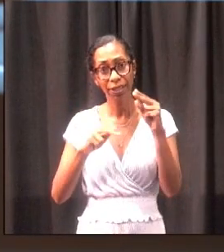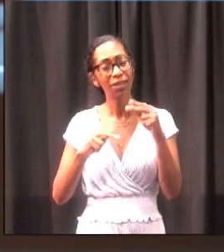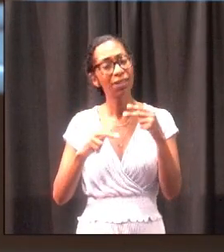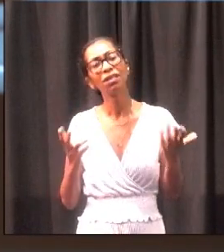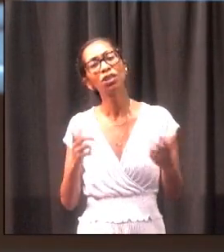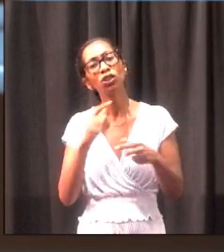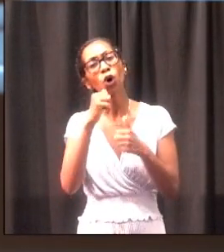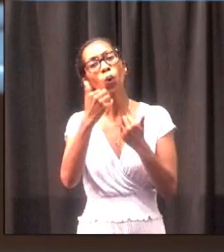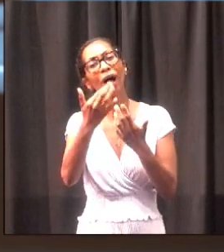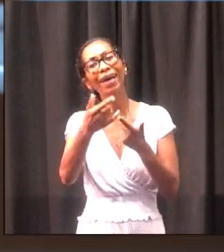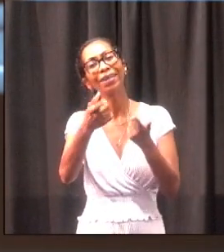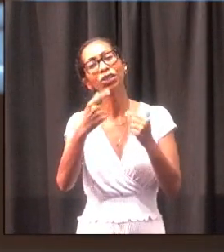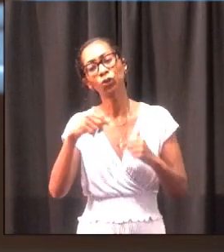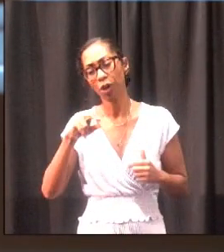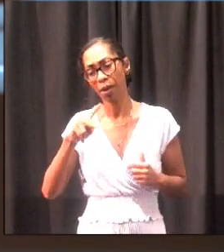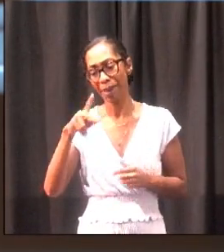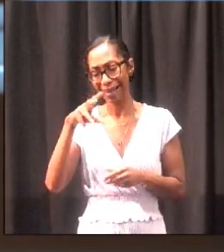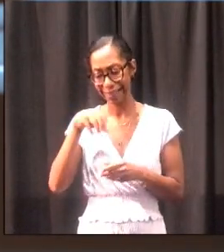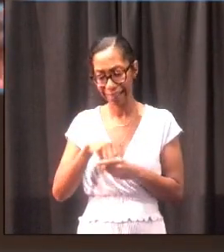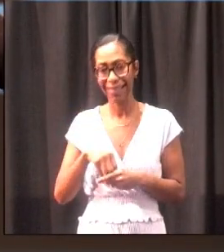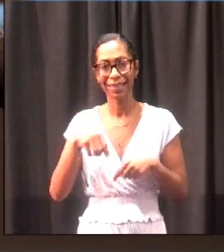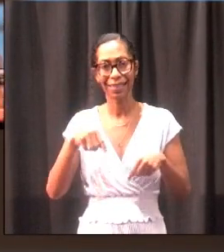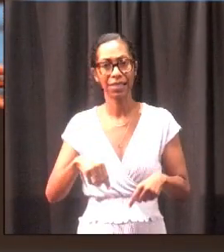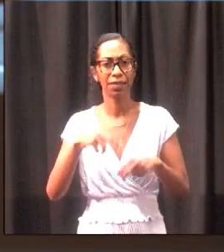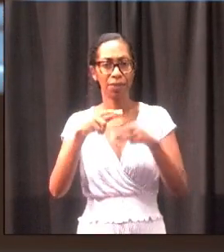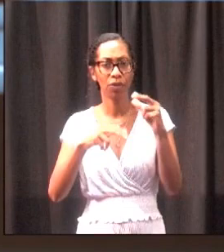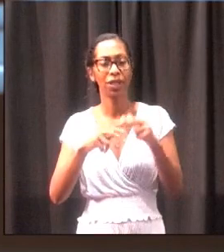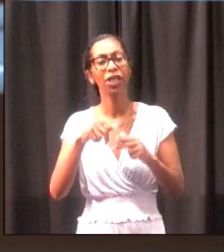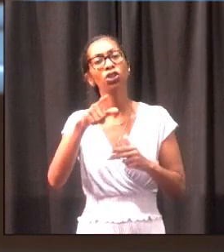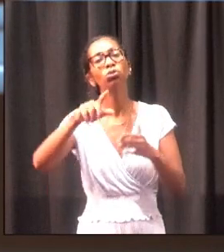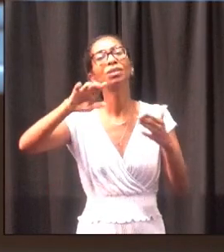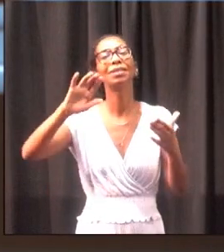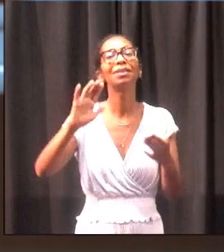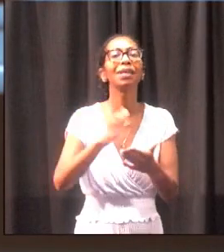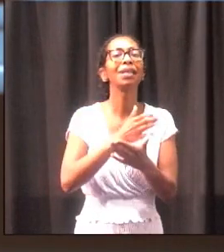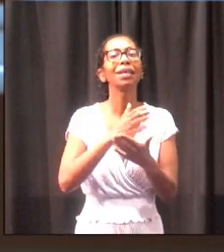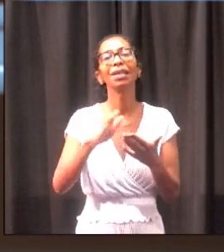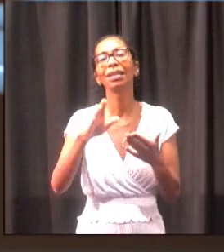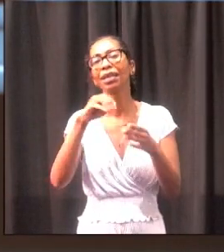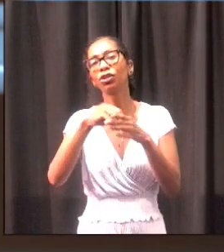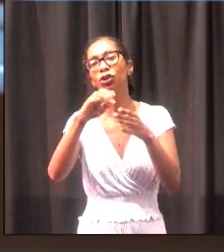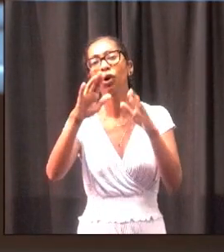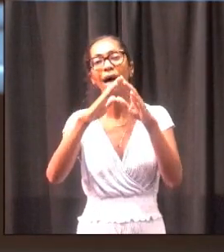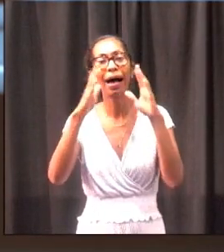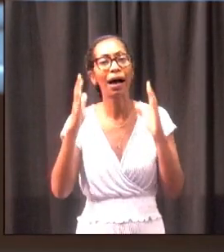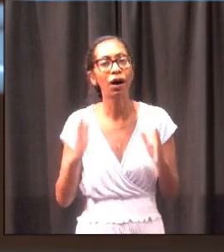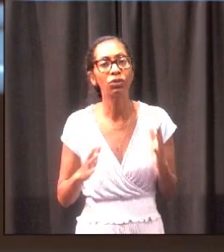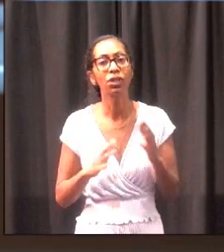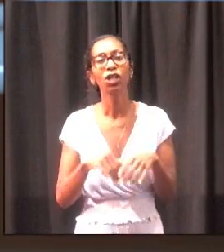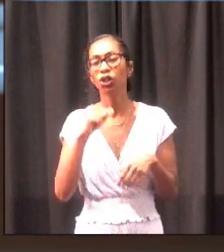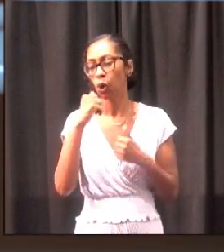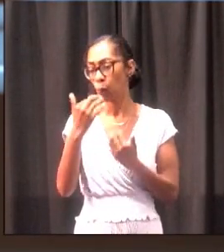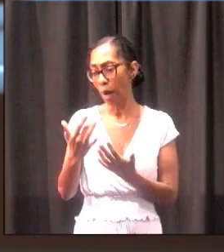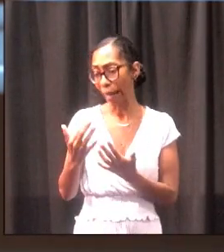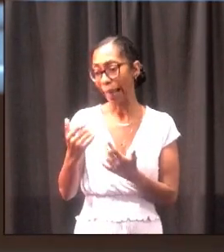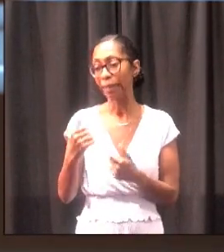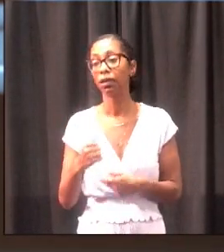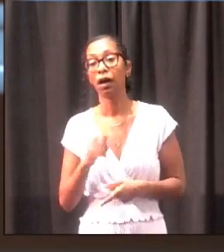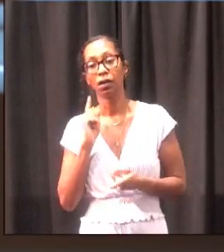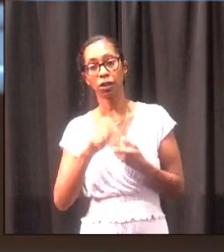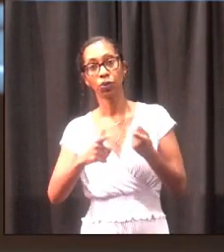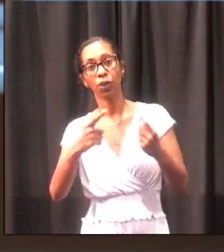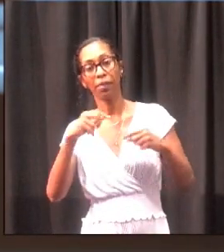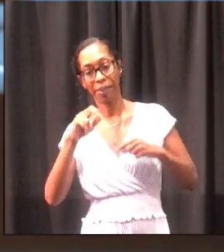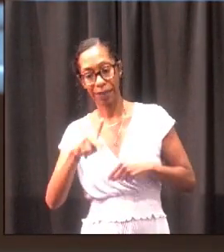the building and sing in the heavenly language. You got to sing it in your home. You cannot wait till you come back in the building and pray. You